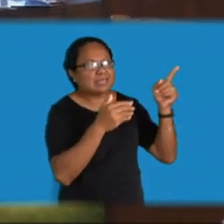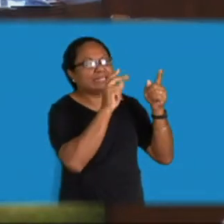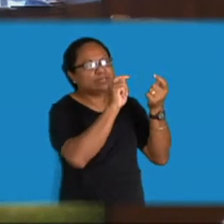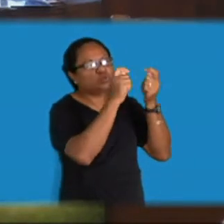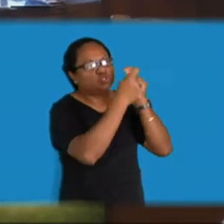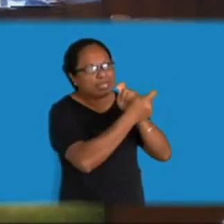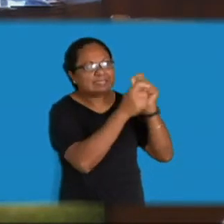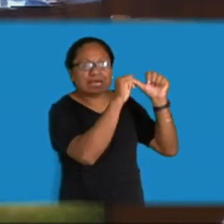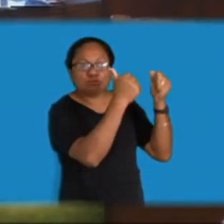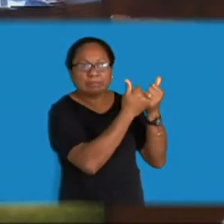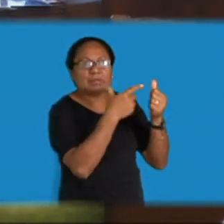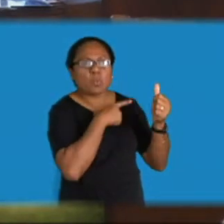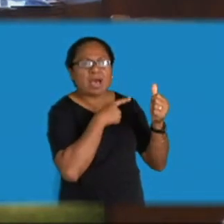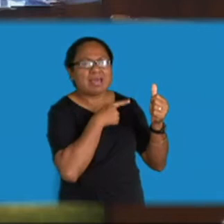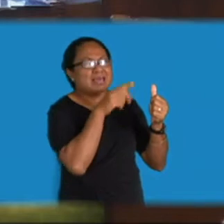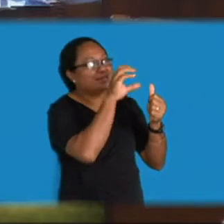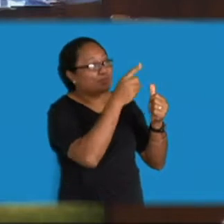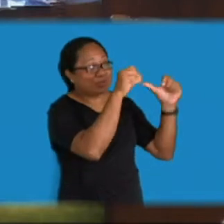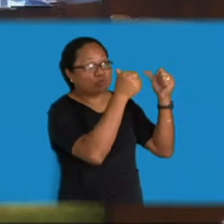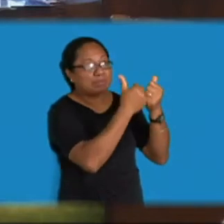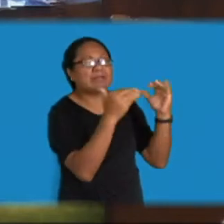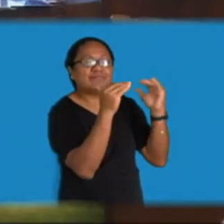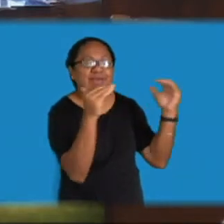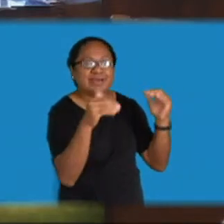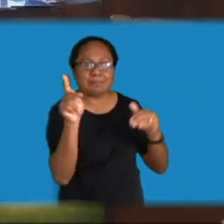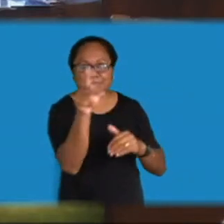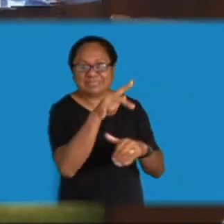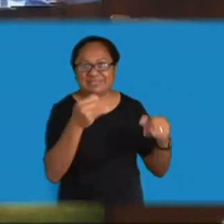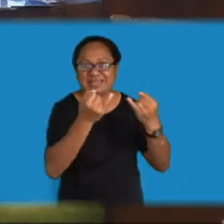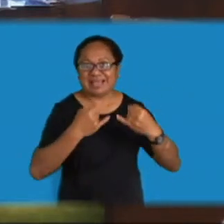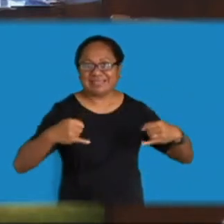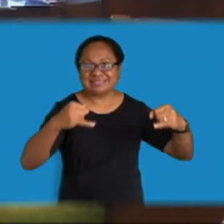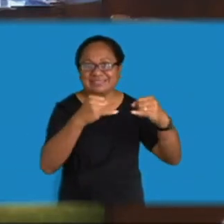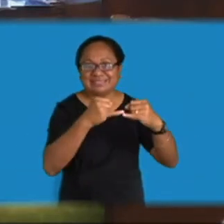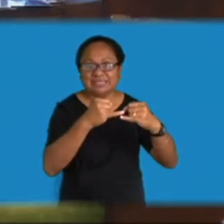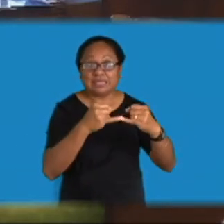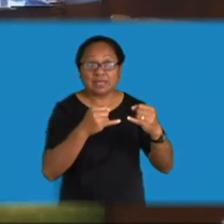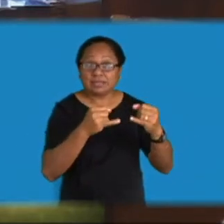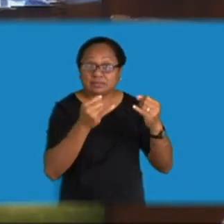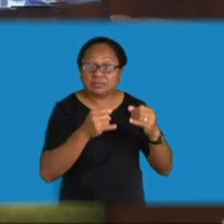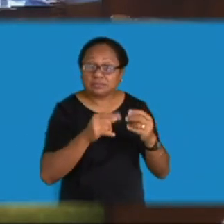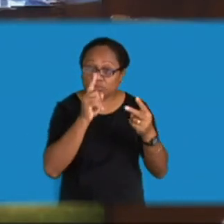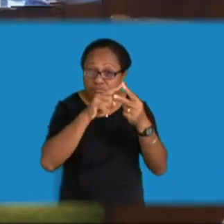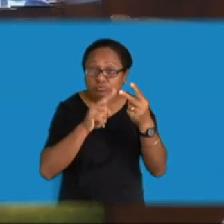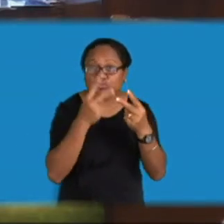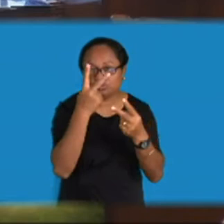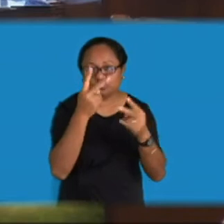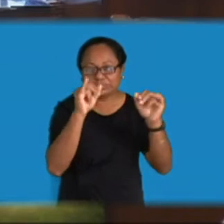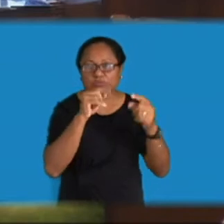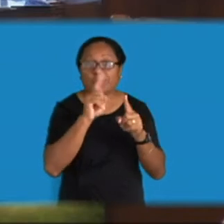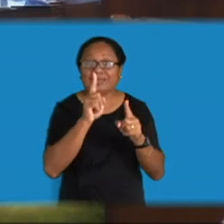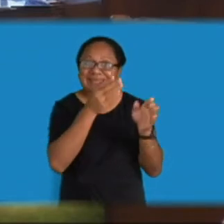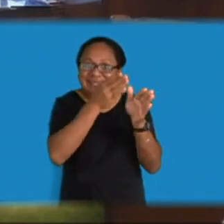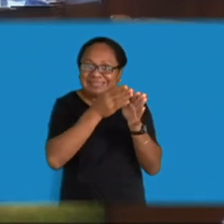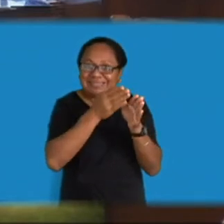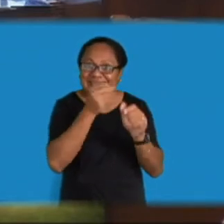more fair to the Pacific Island countries. And these related primarily to two issues. That was to infant industry development